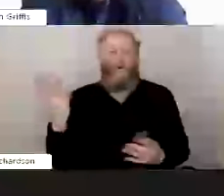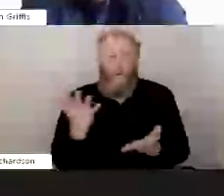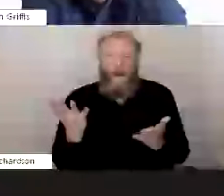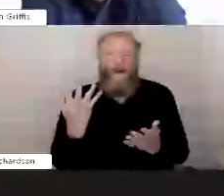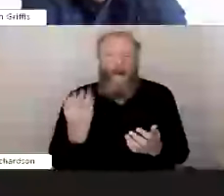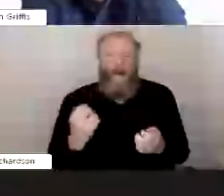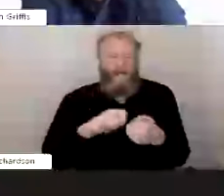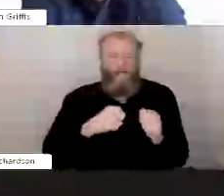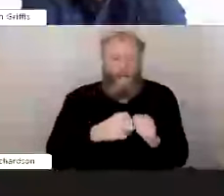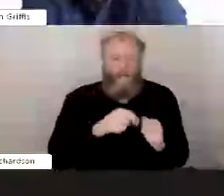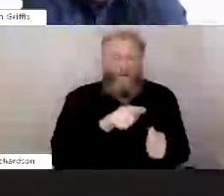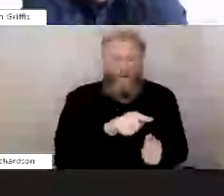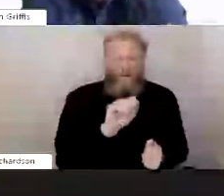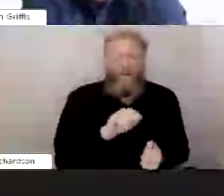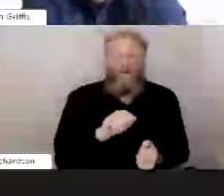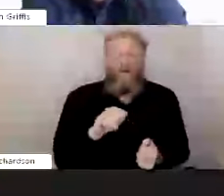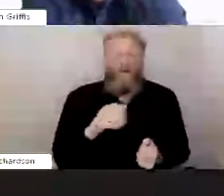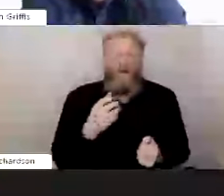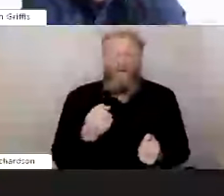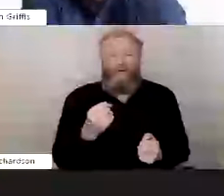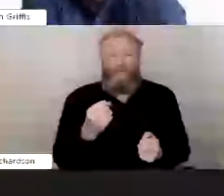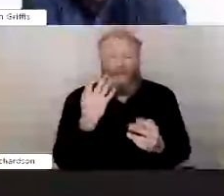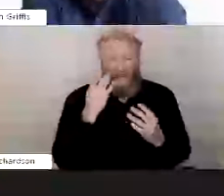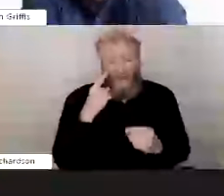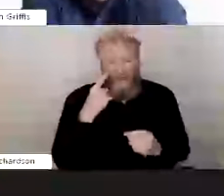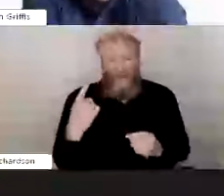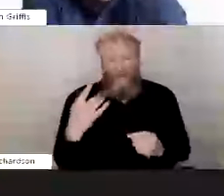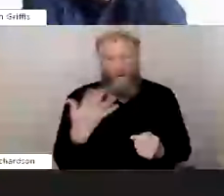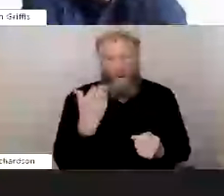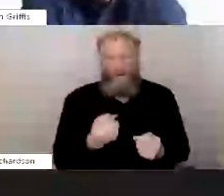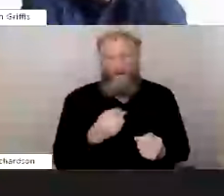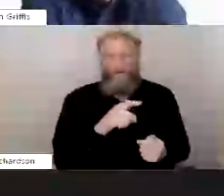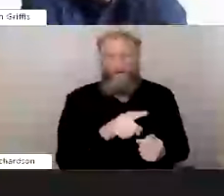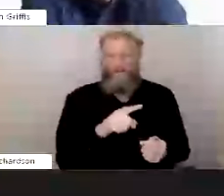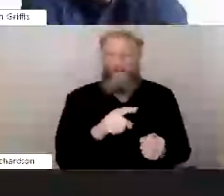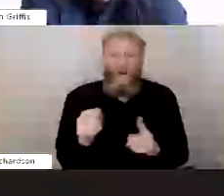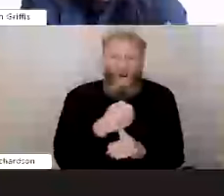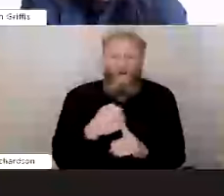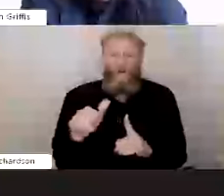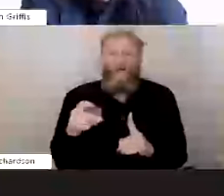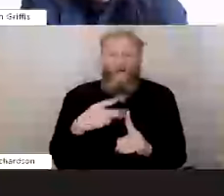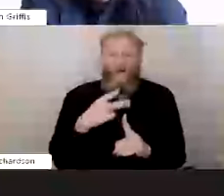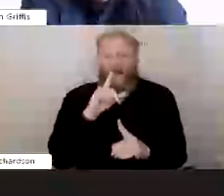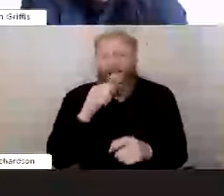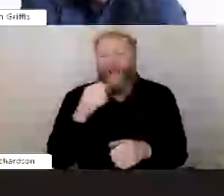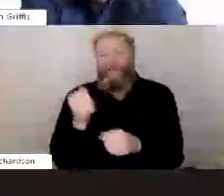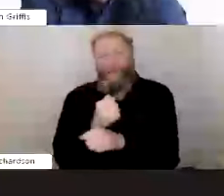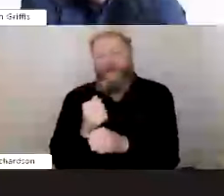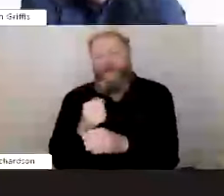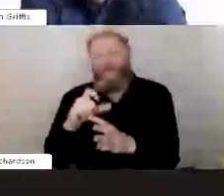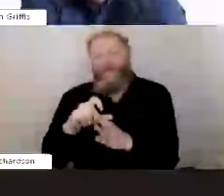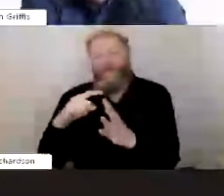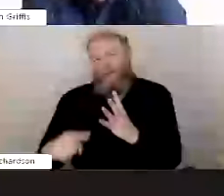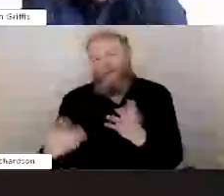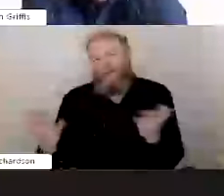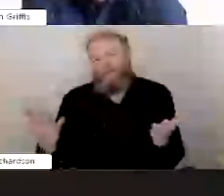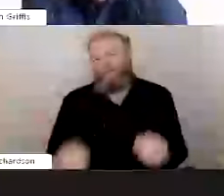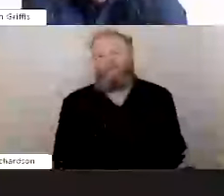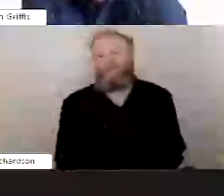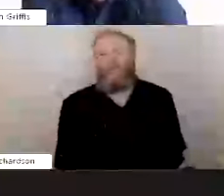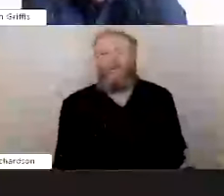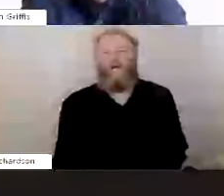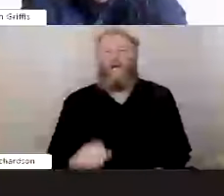clearly being exposed to violence and abuse can cause disability. The other thing that is an issue, in those